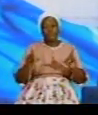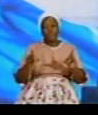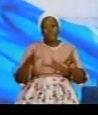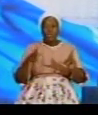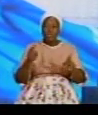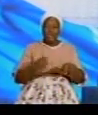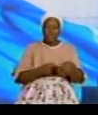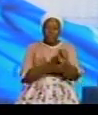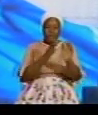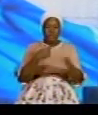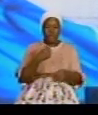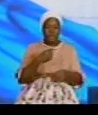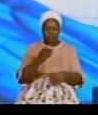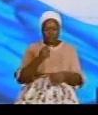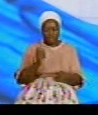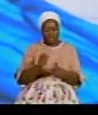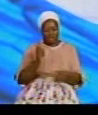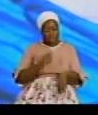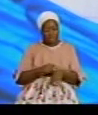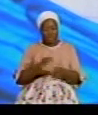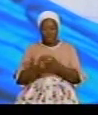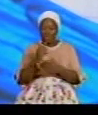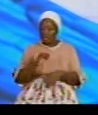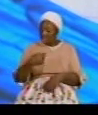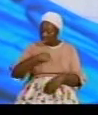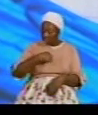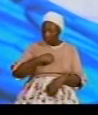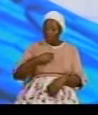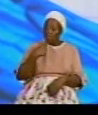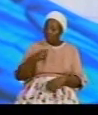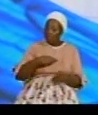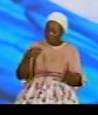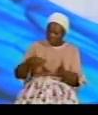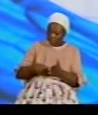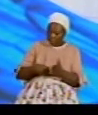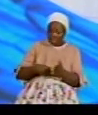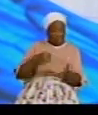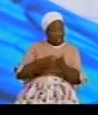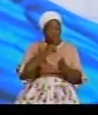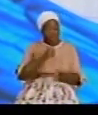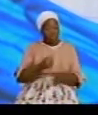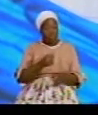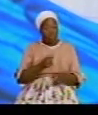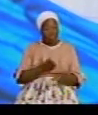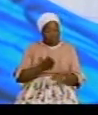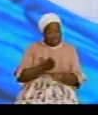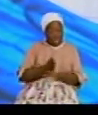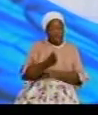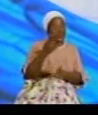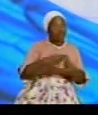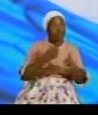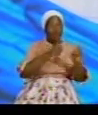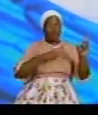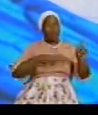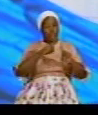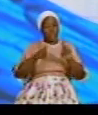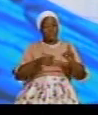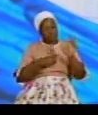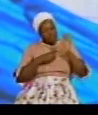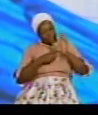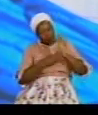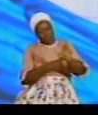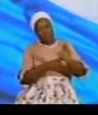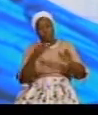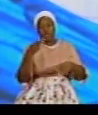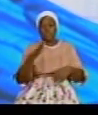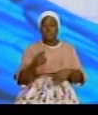this, this is not directly from the Lord, but revealed by the Spirit of